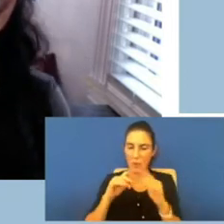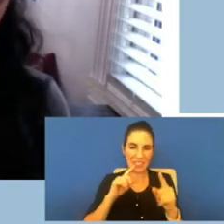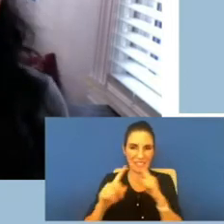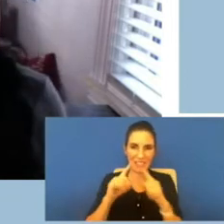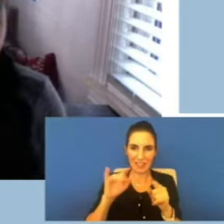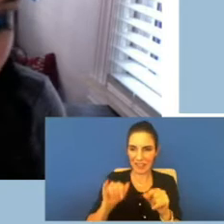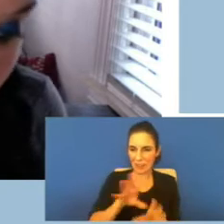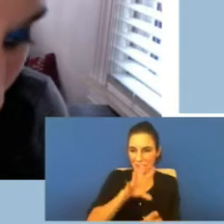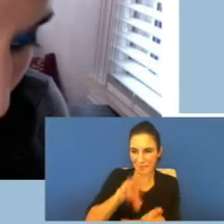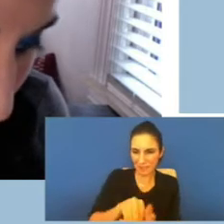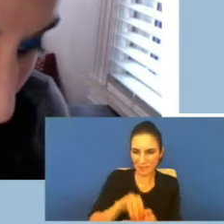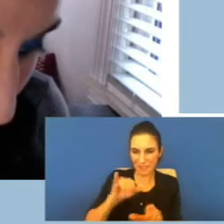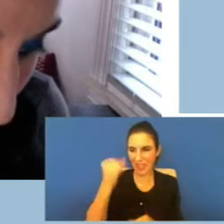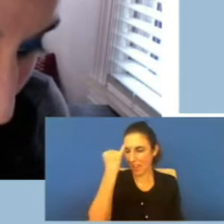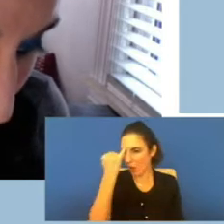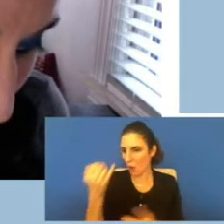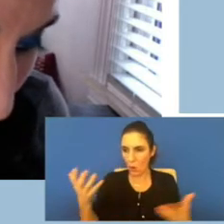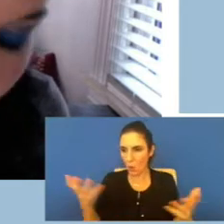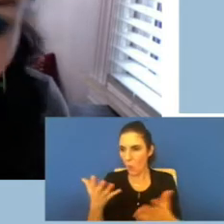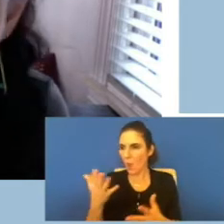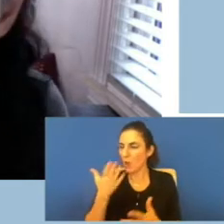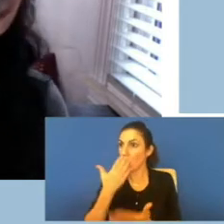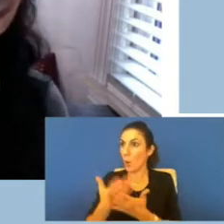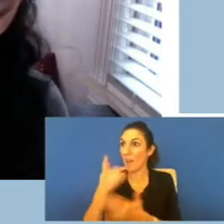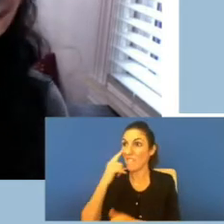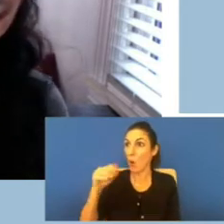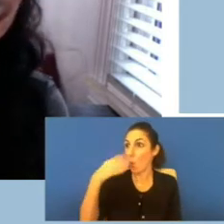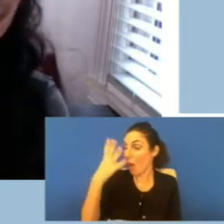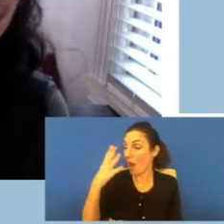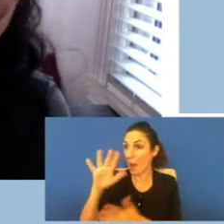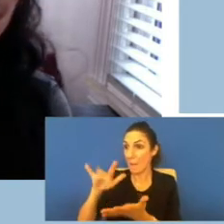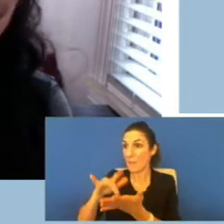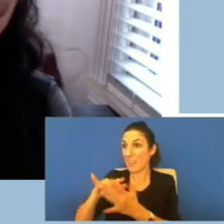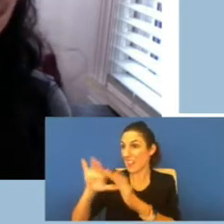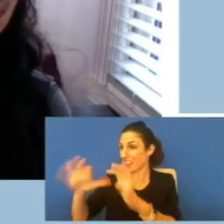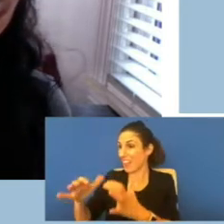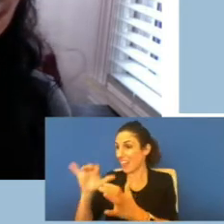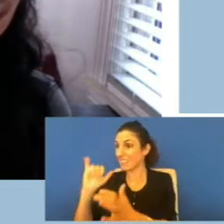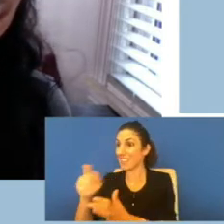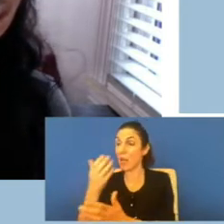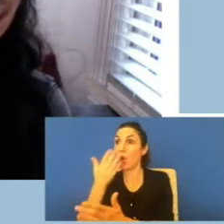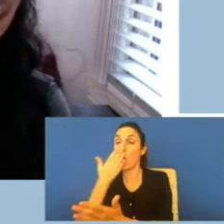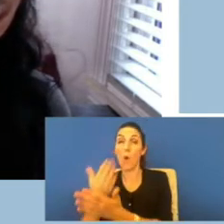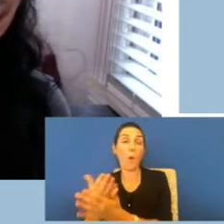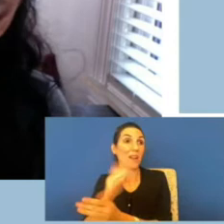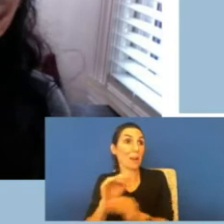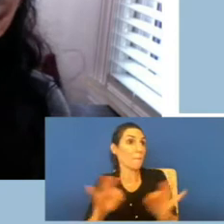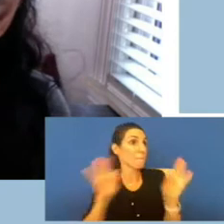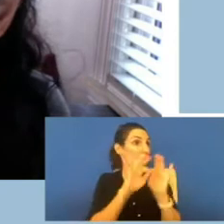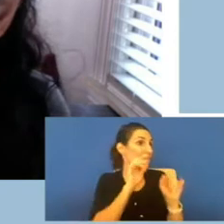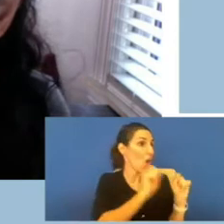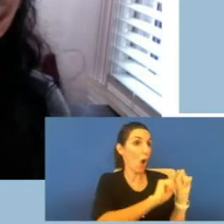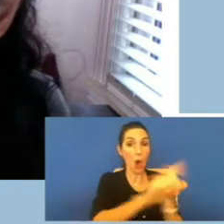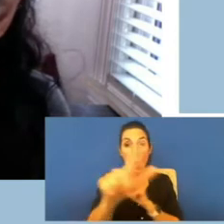idea that what's good for white middle class kids is what's important for everybody, because of the kinds of